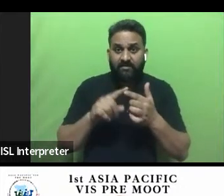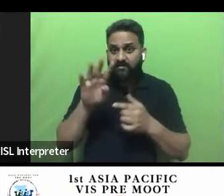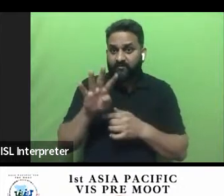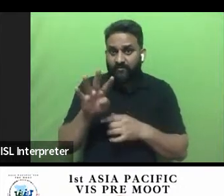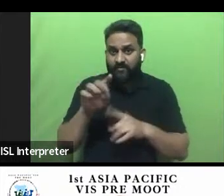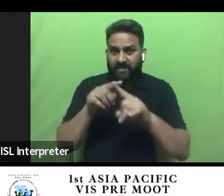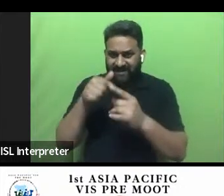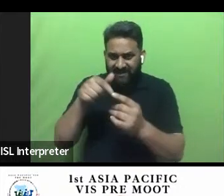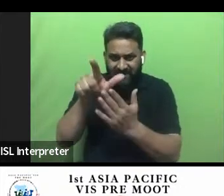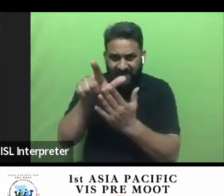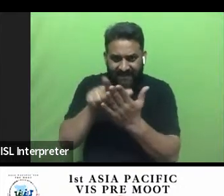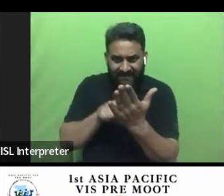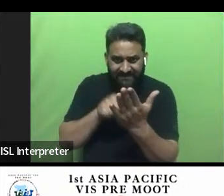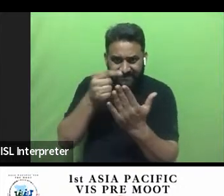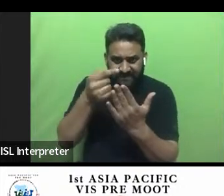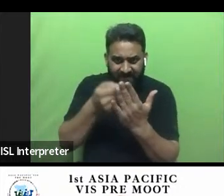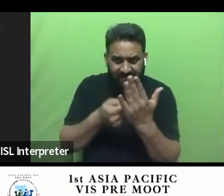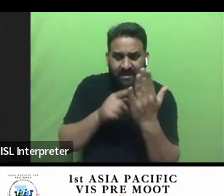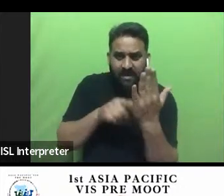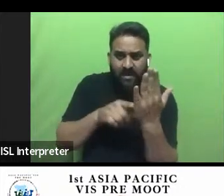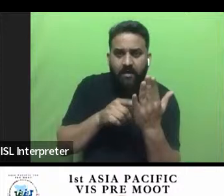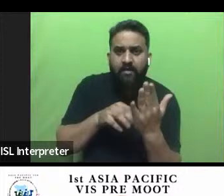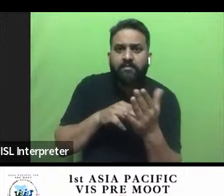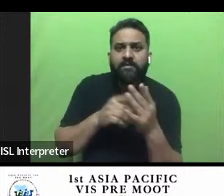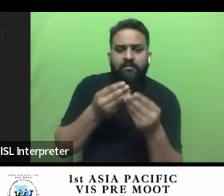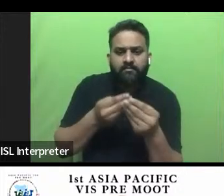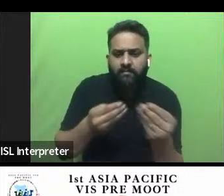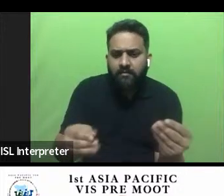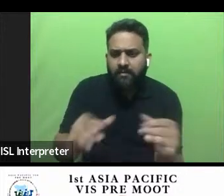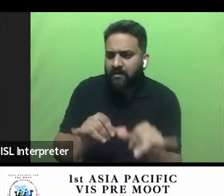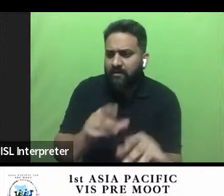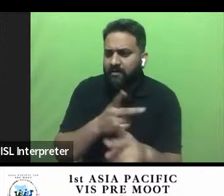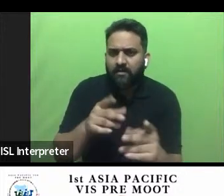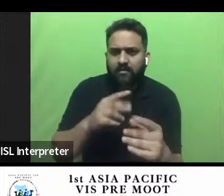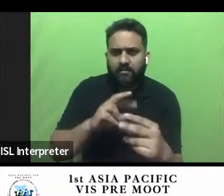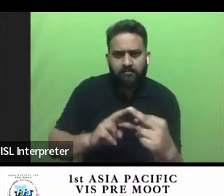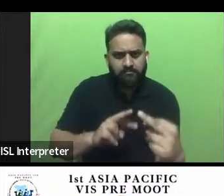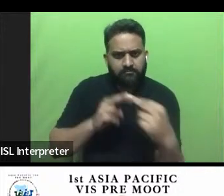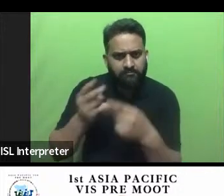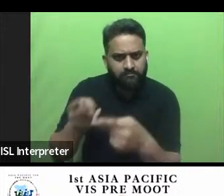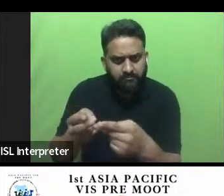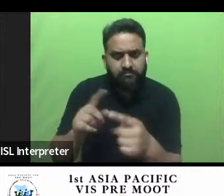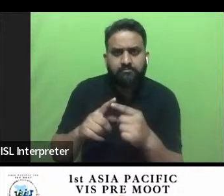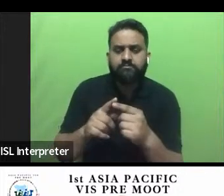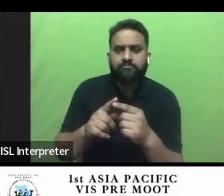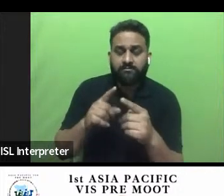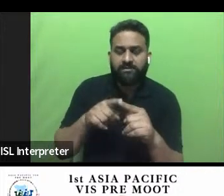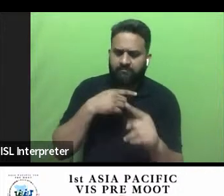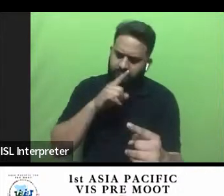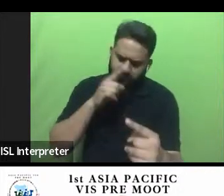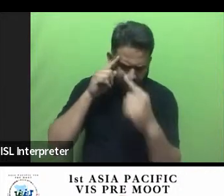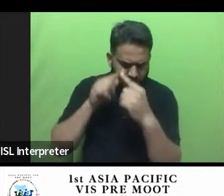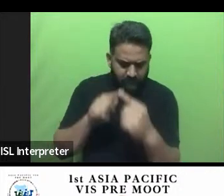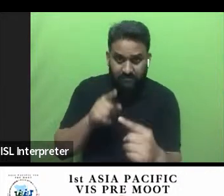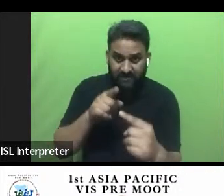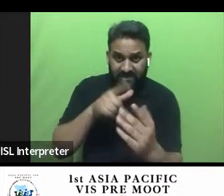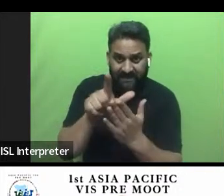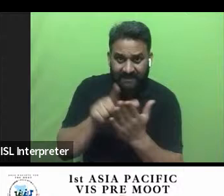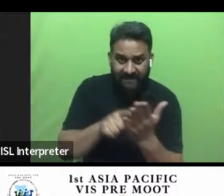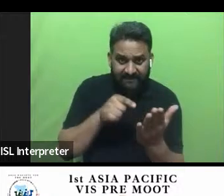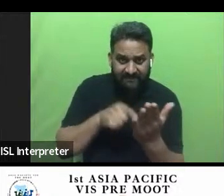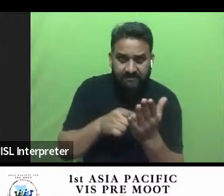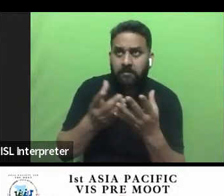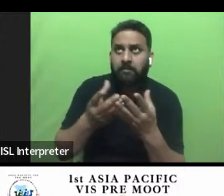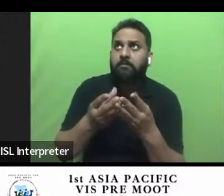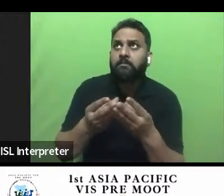4, which is namely transfer of property and validity of contract, while we agree that this list is not exhaustive in